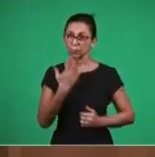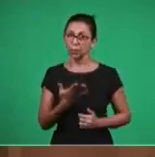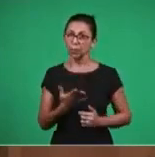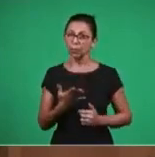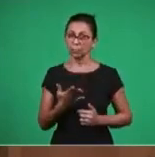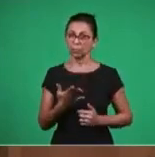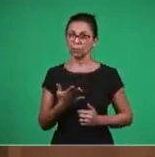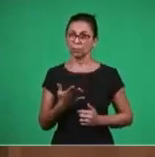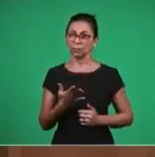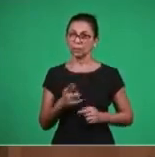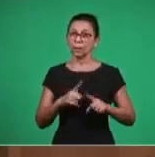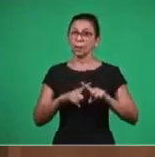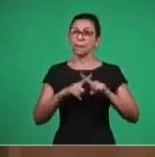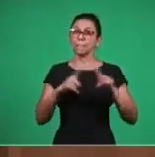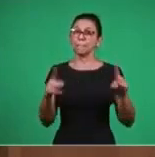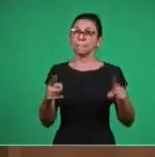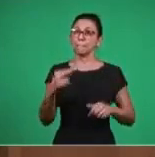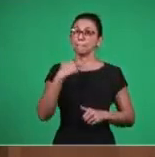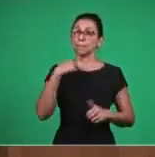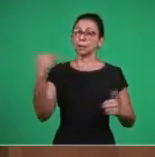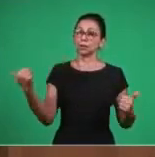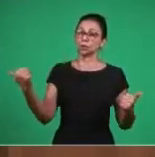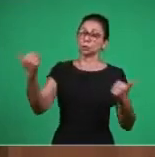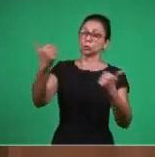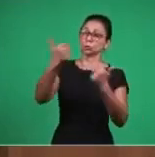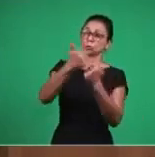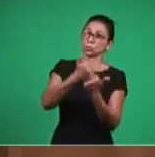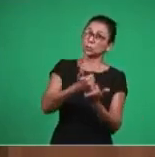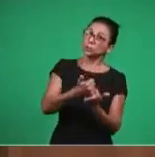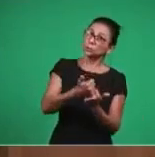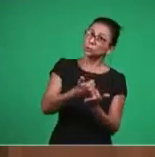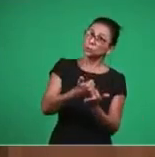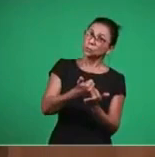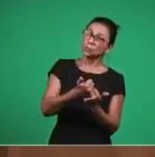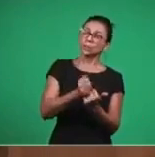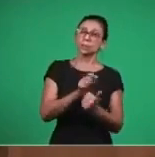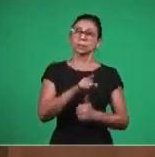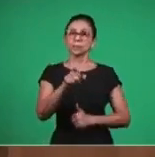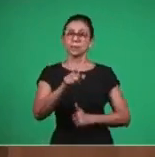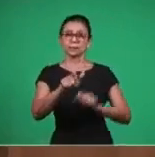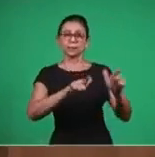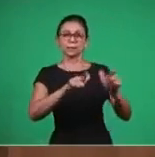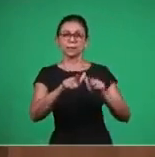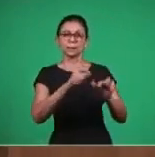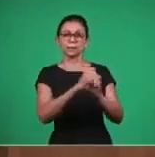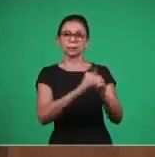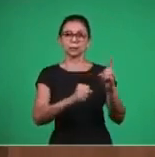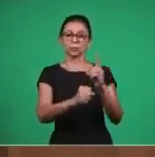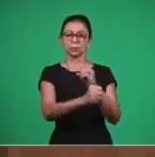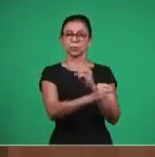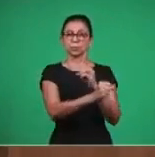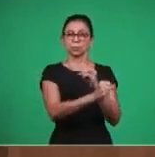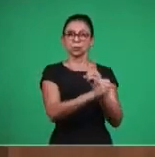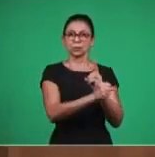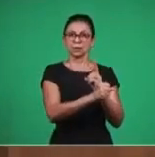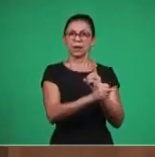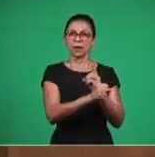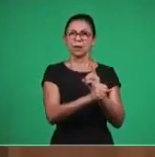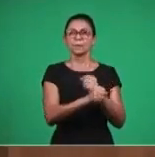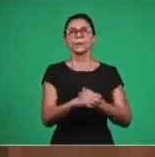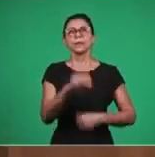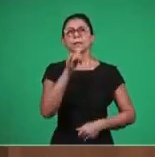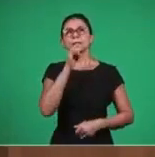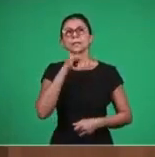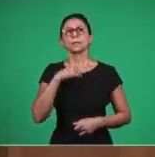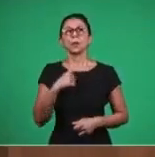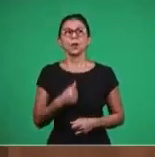with the work of the Holy Spirit. Or you replace thinking that socially you go, oh, but I'm giving food to